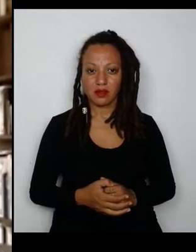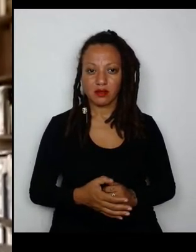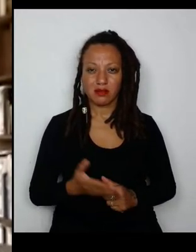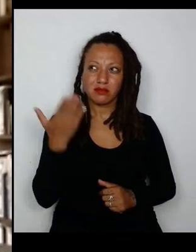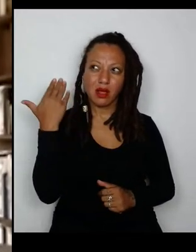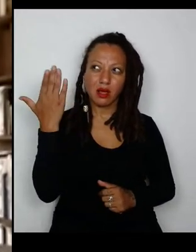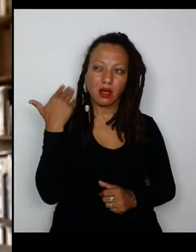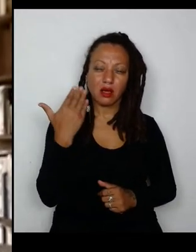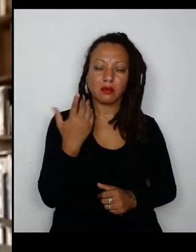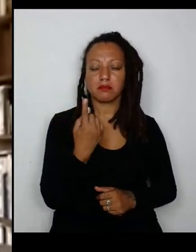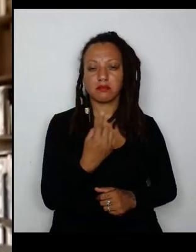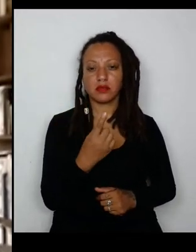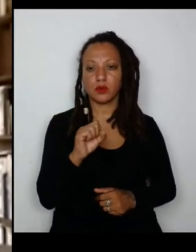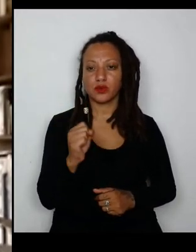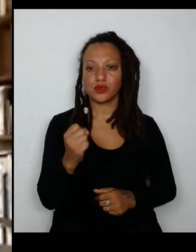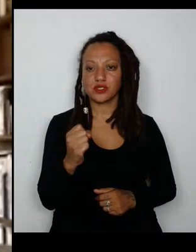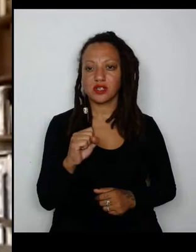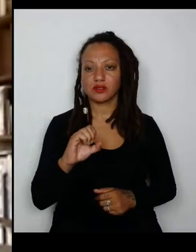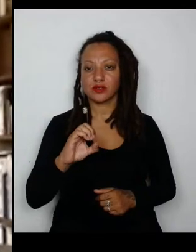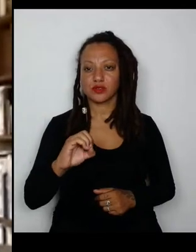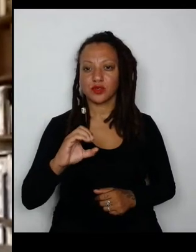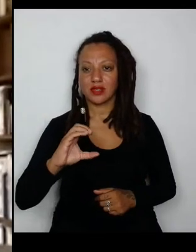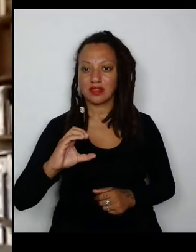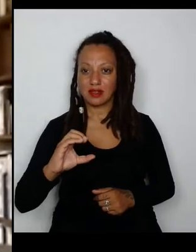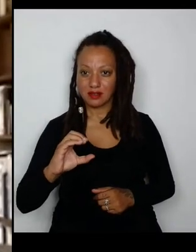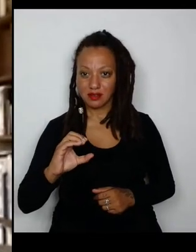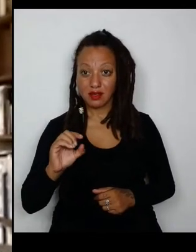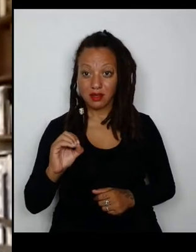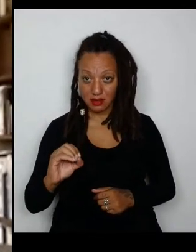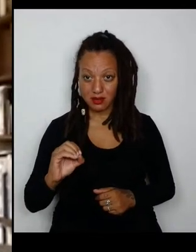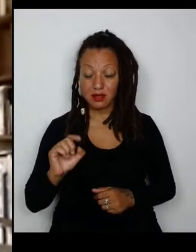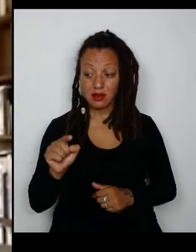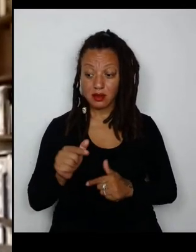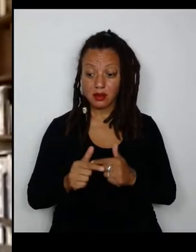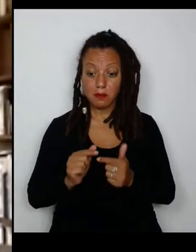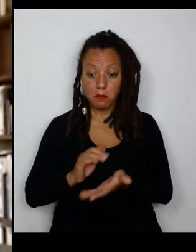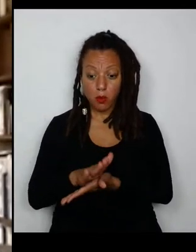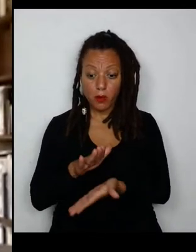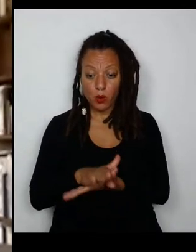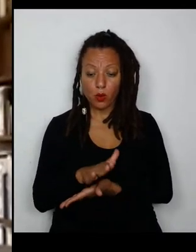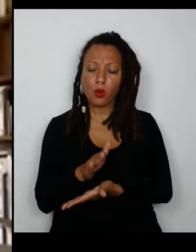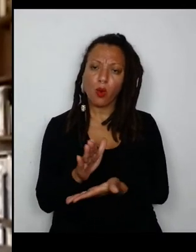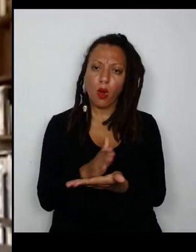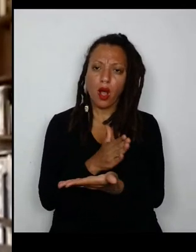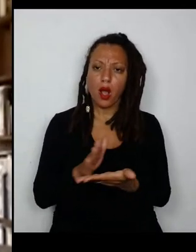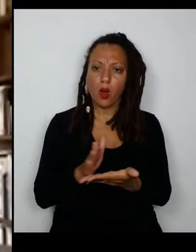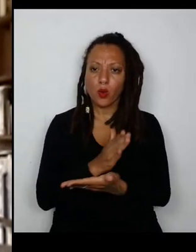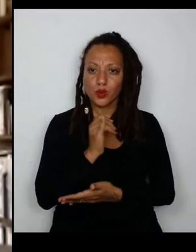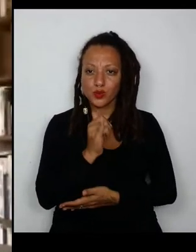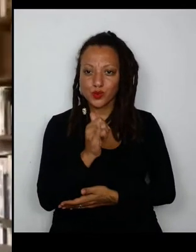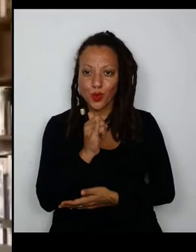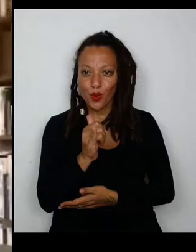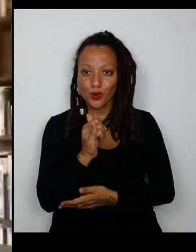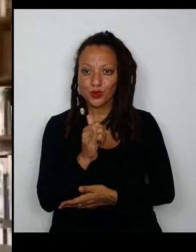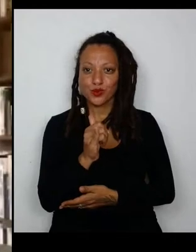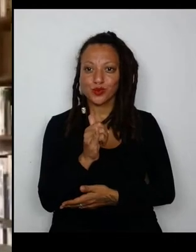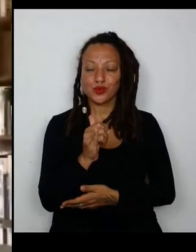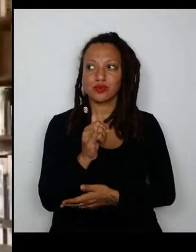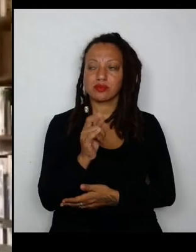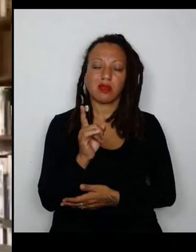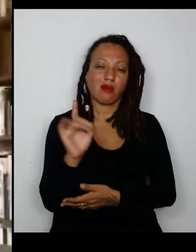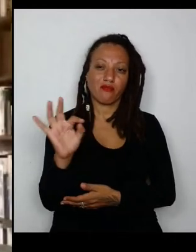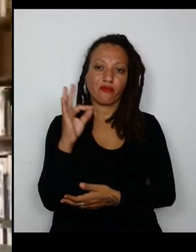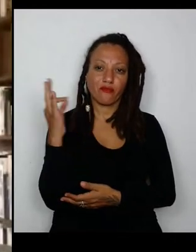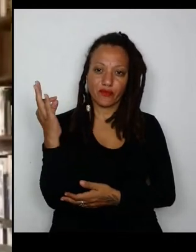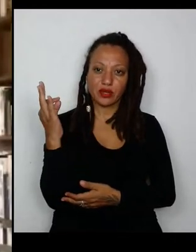you know accounts of the paris art world in the french press then he started producing